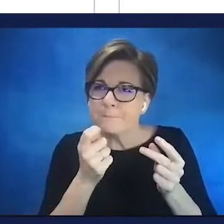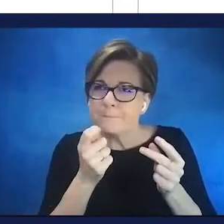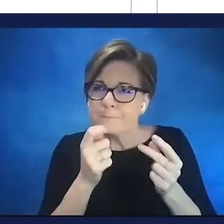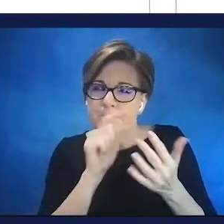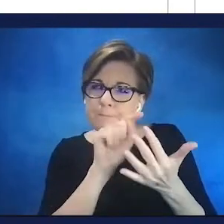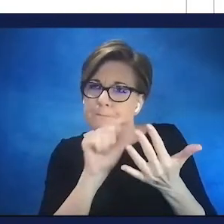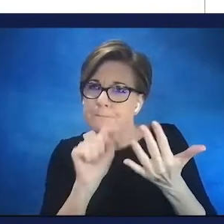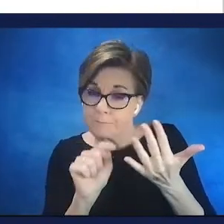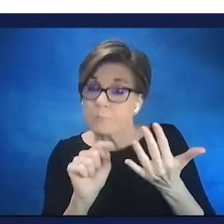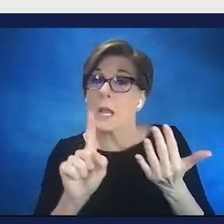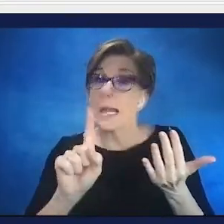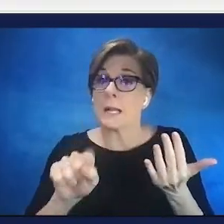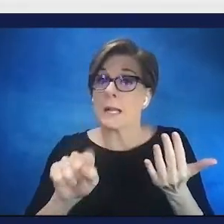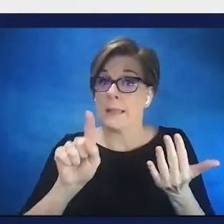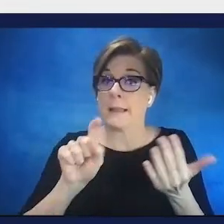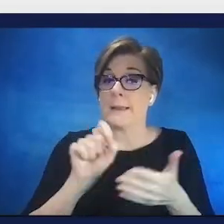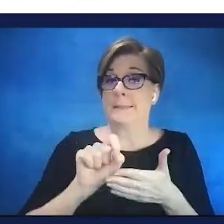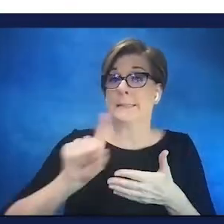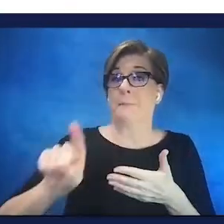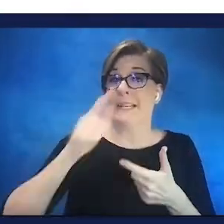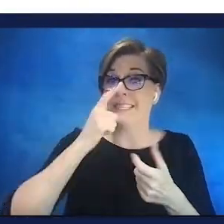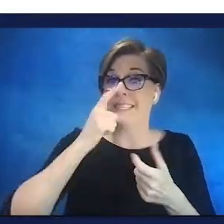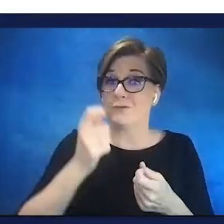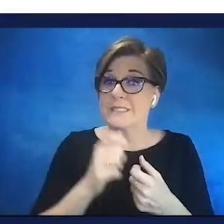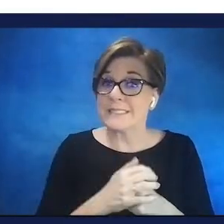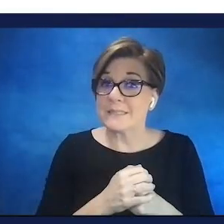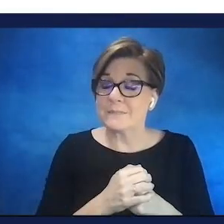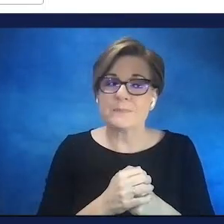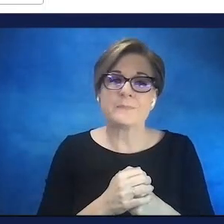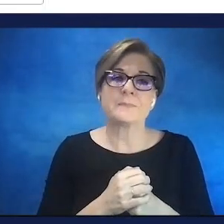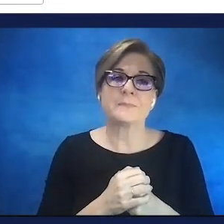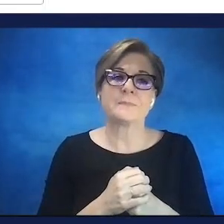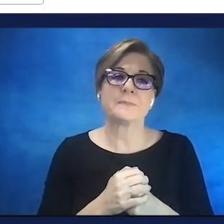interested in, click Submit Your Interest.